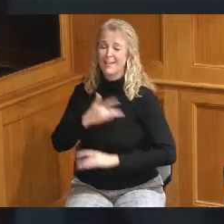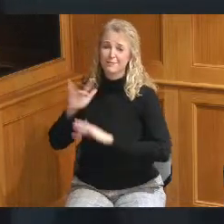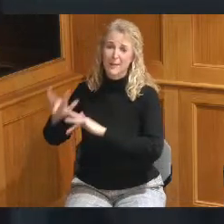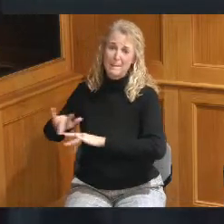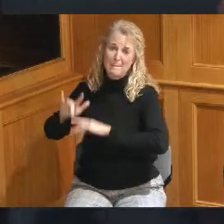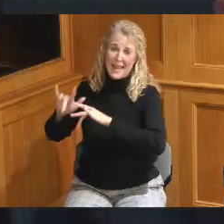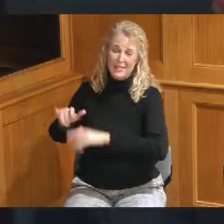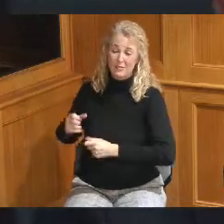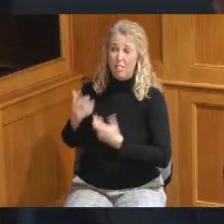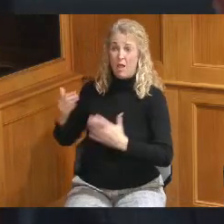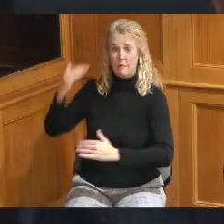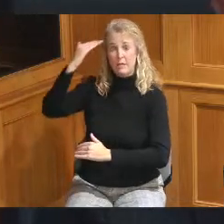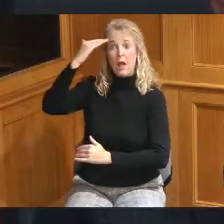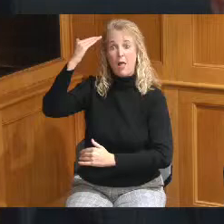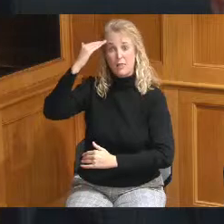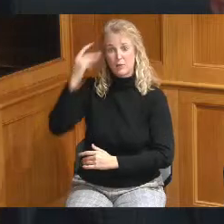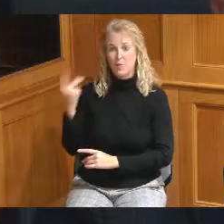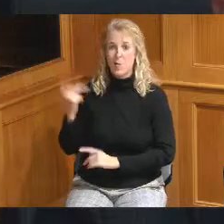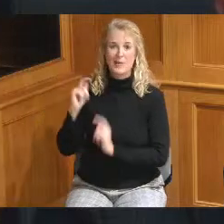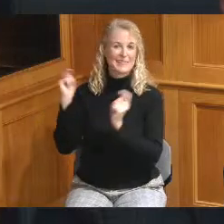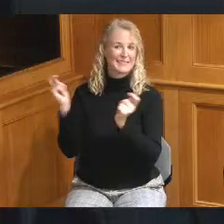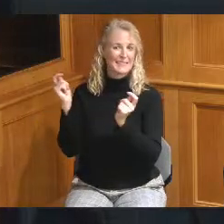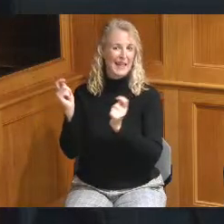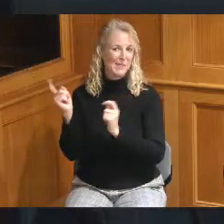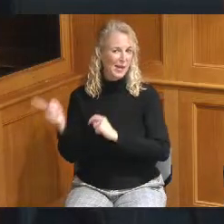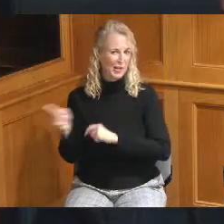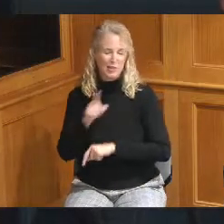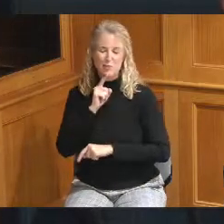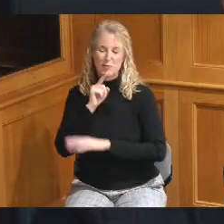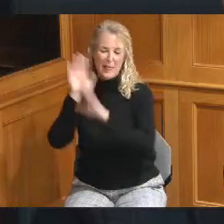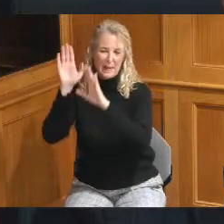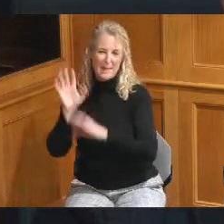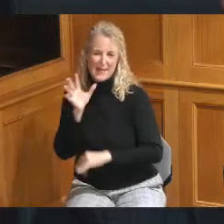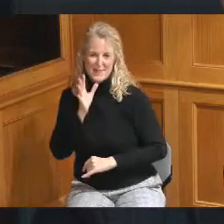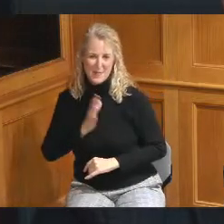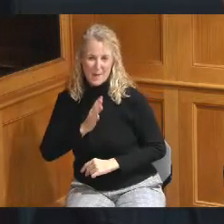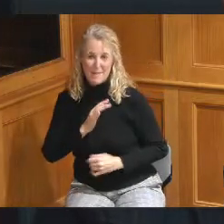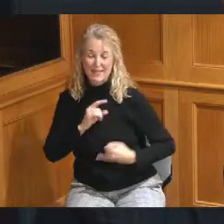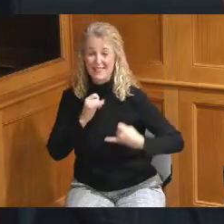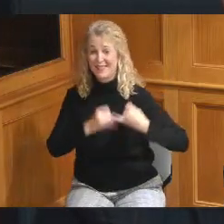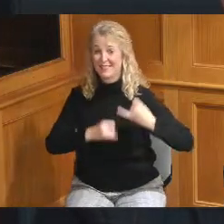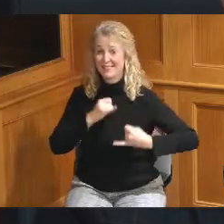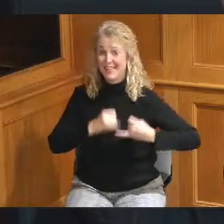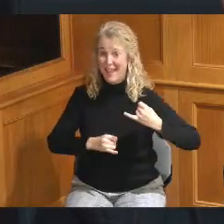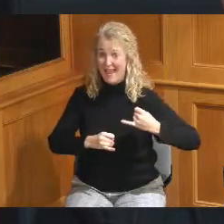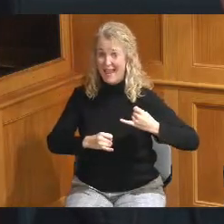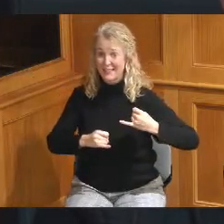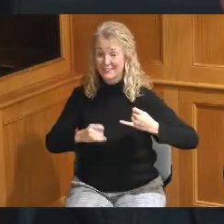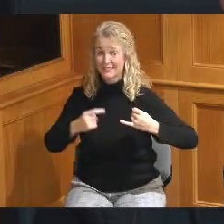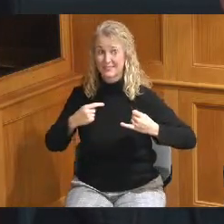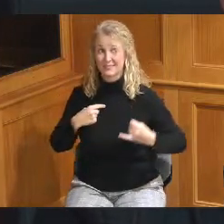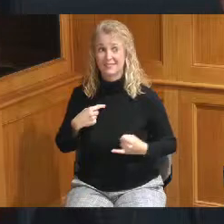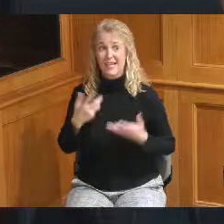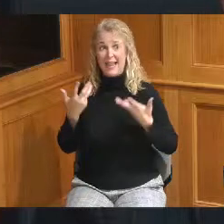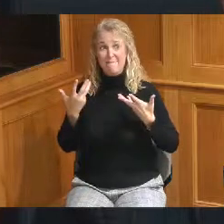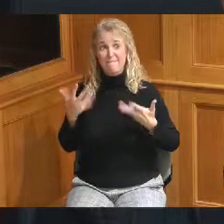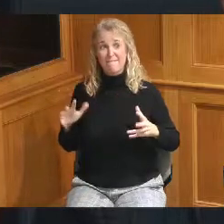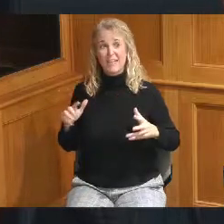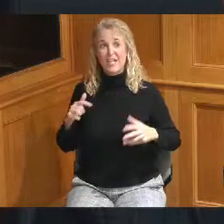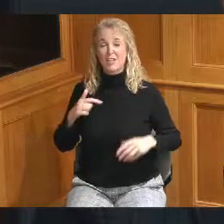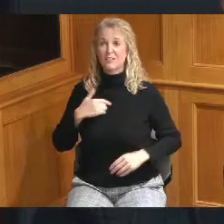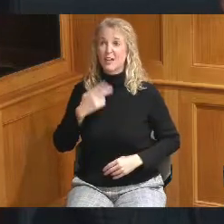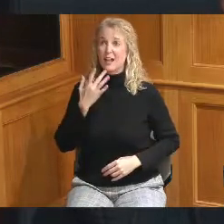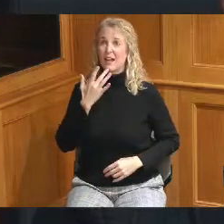knowledge. So we celebrated her. She's really fantastic. And then lastly, I completed what I like to call